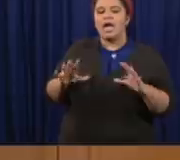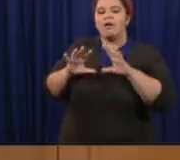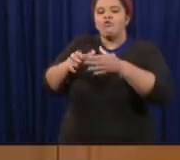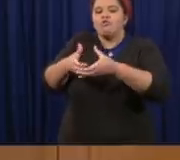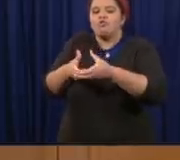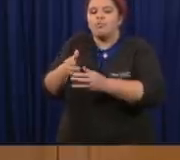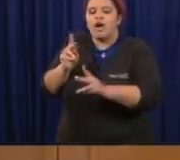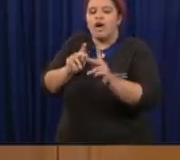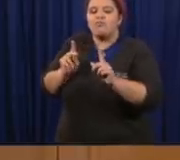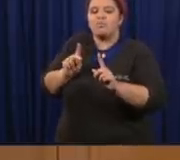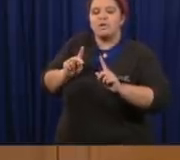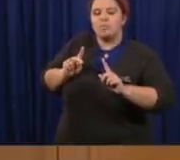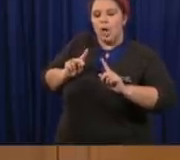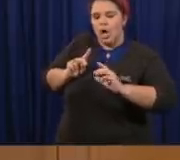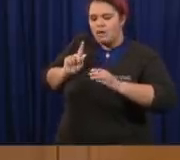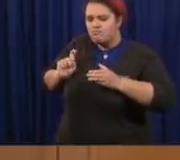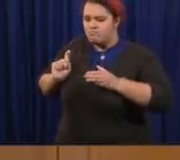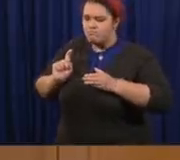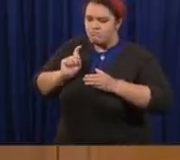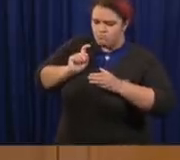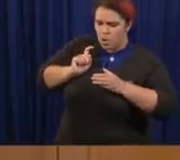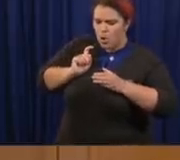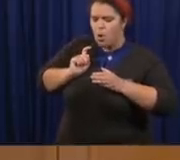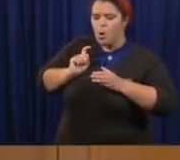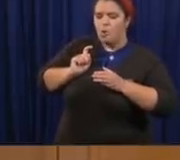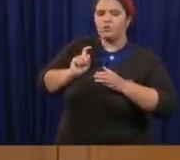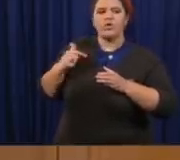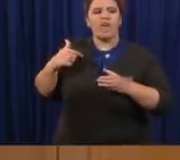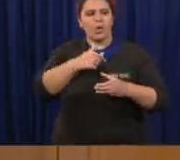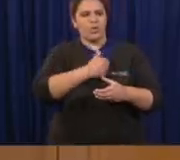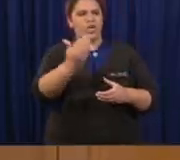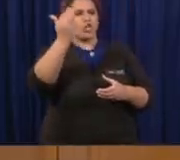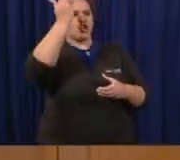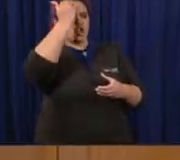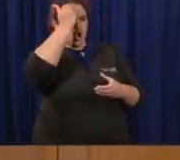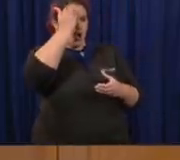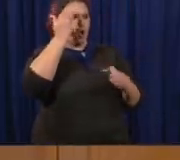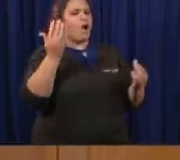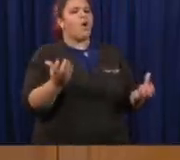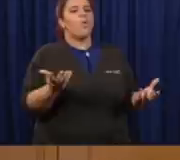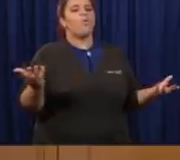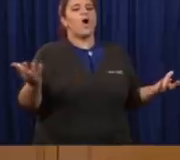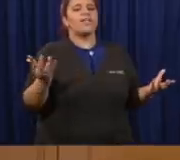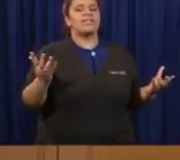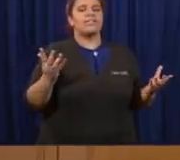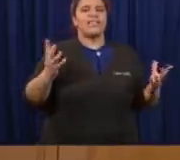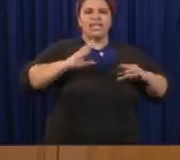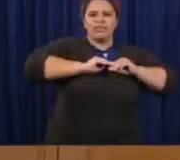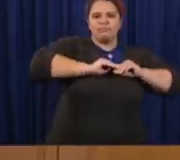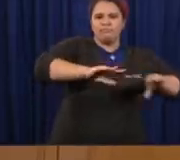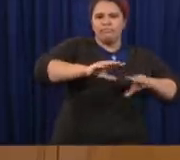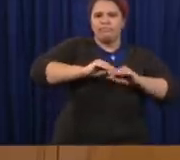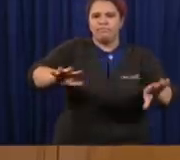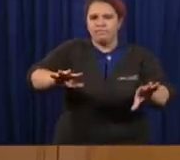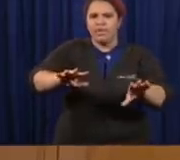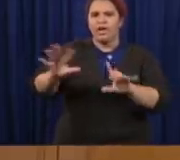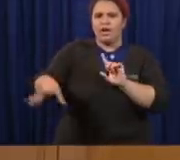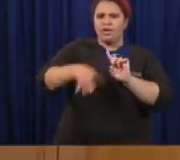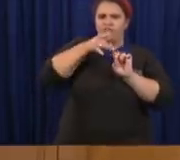communities so that we really know what the infection rate is to the death rate and admission rate?